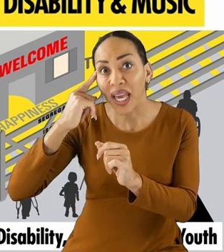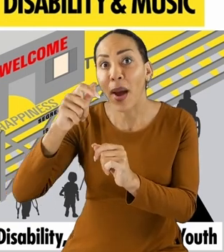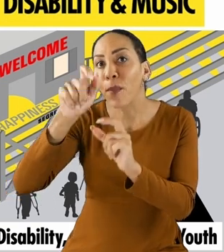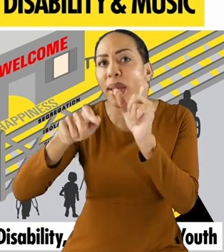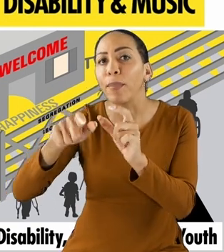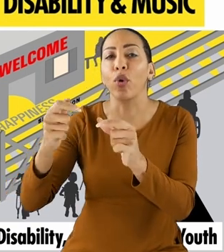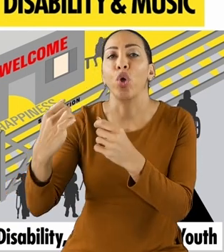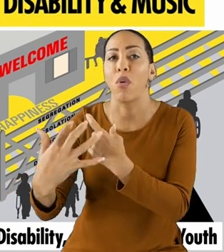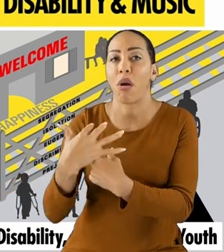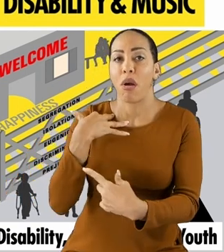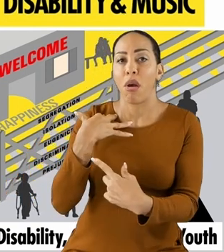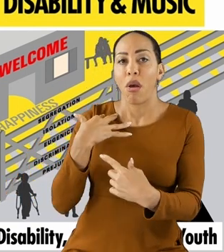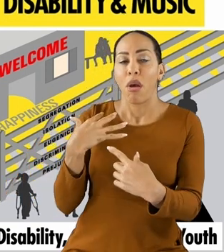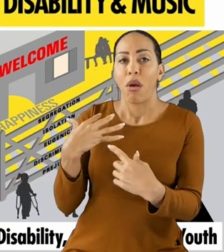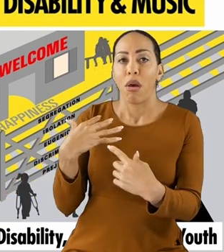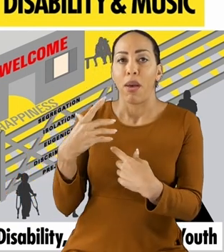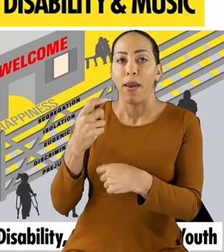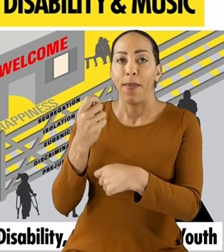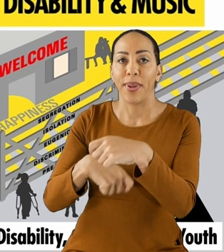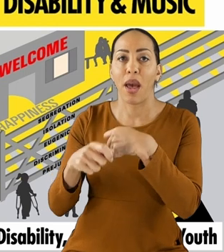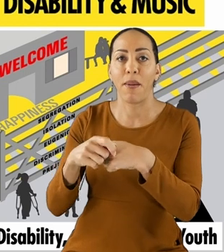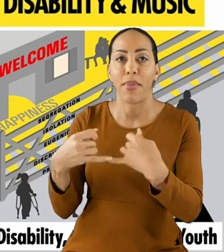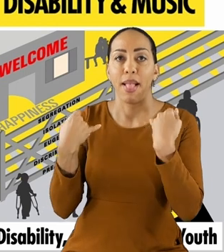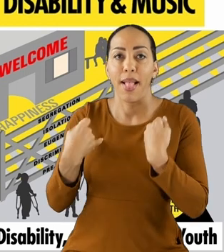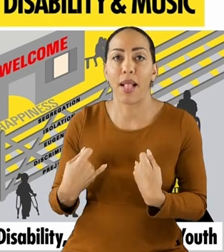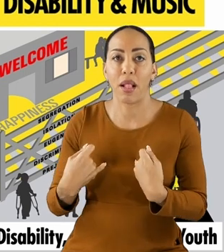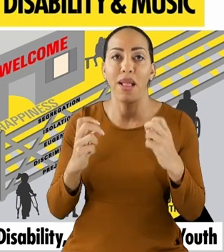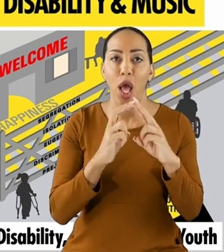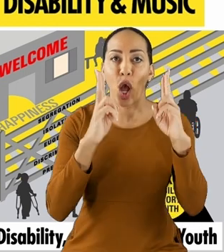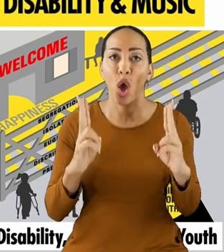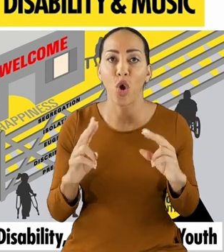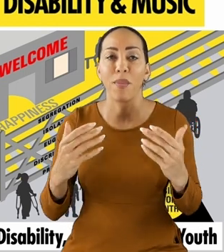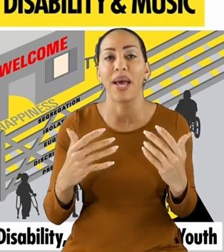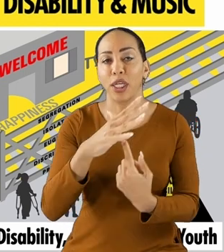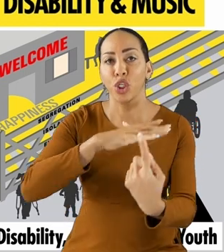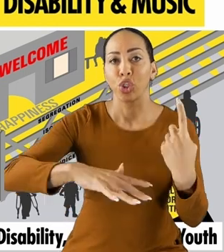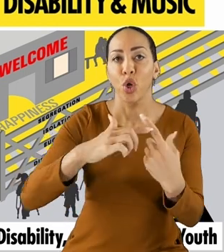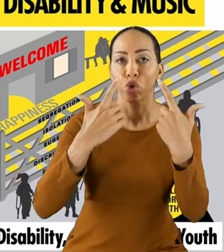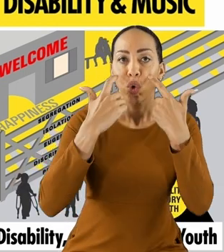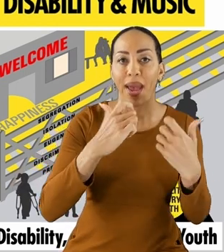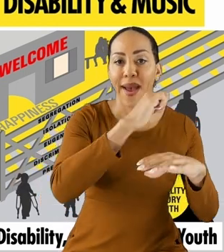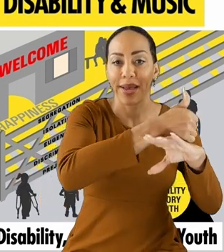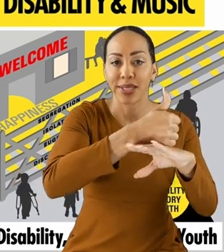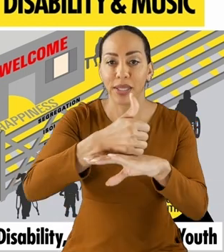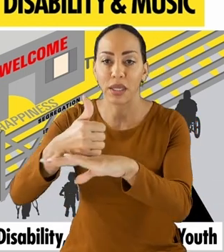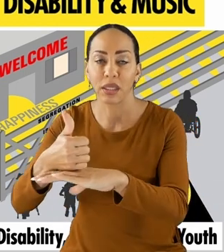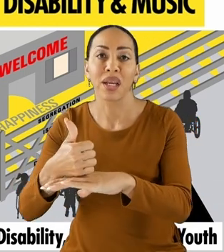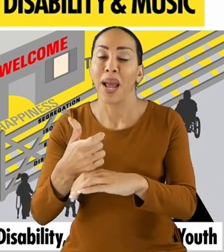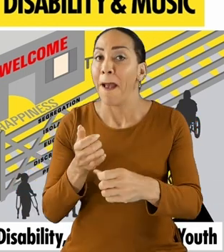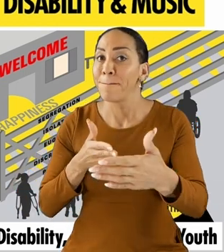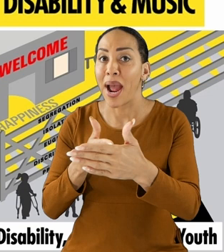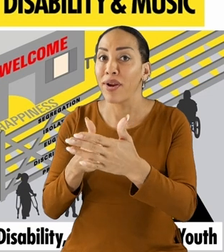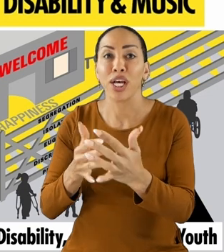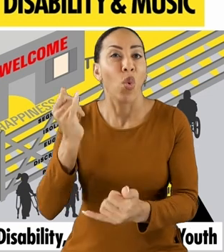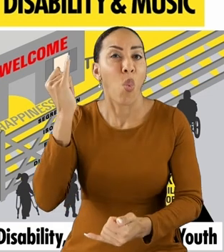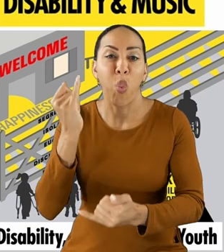the way people were contaminated in homes and other places, and then the barriers